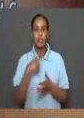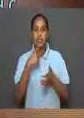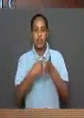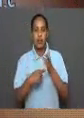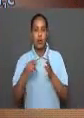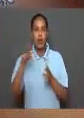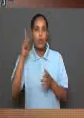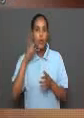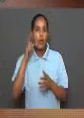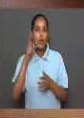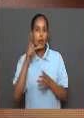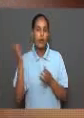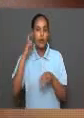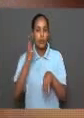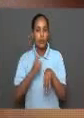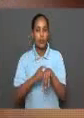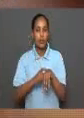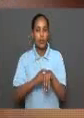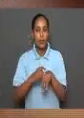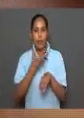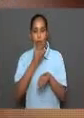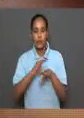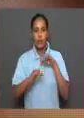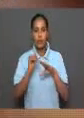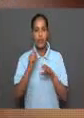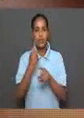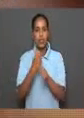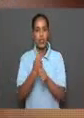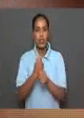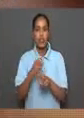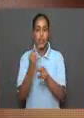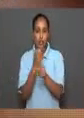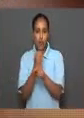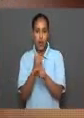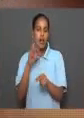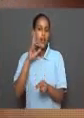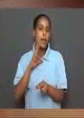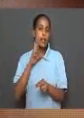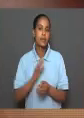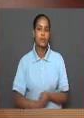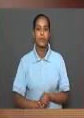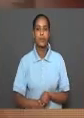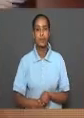The resulting polymer is often better suited to its task than natural rubber.